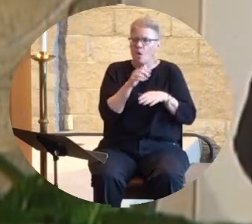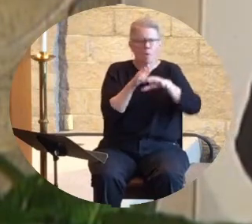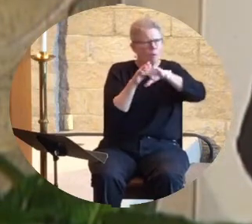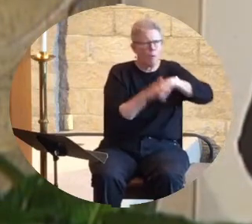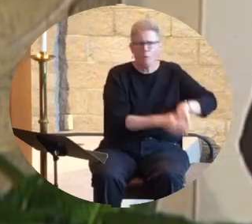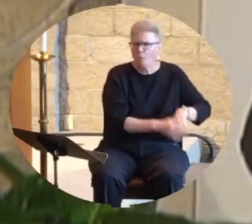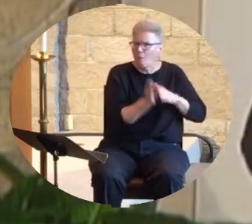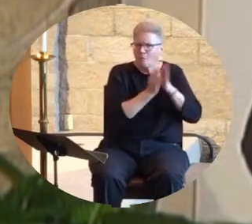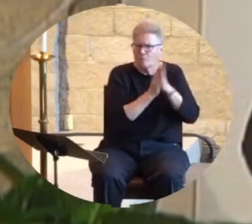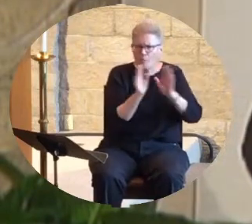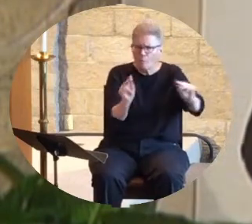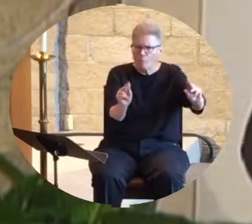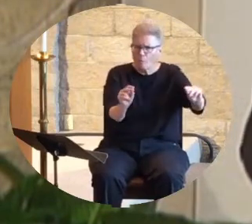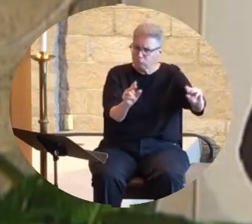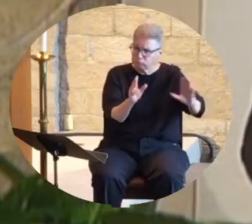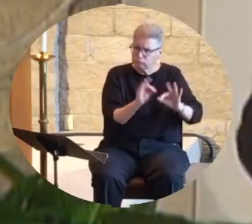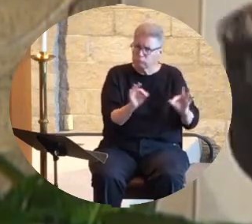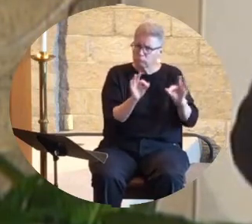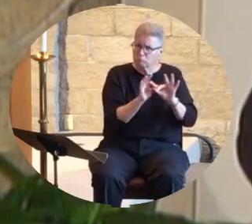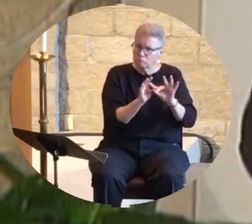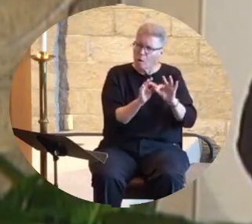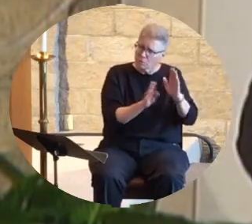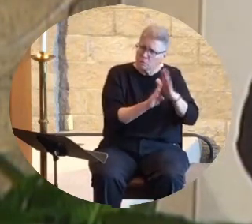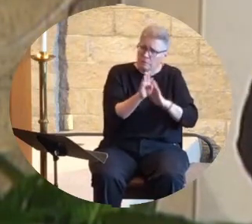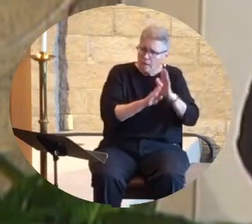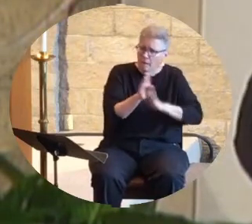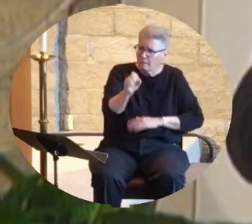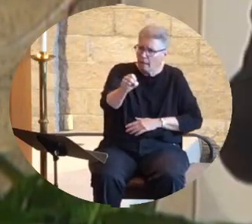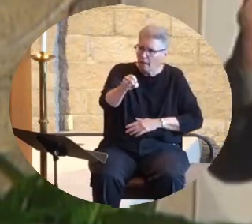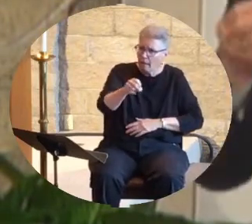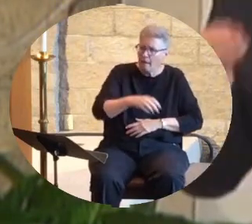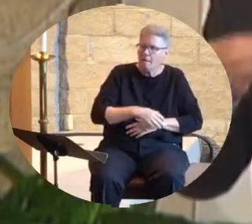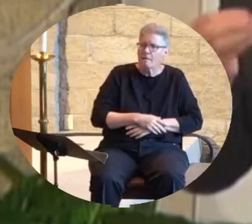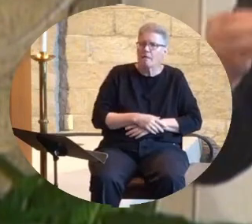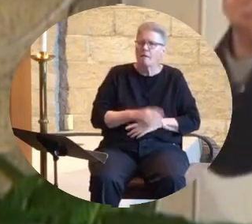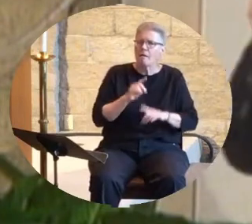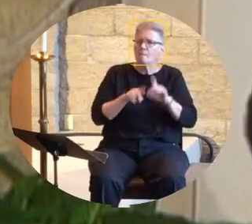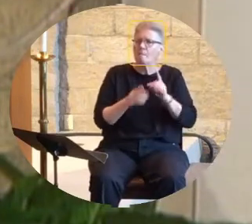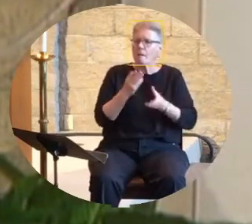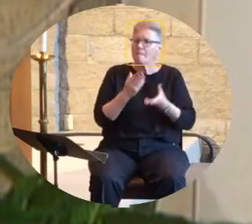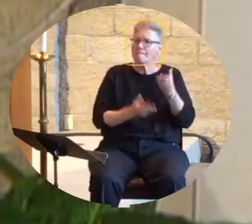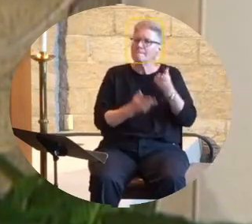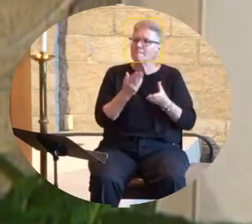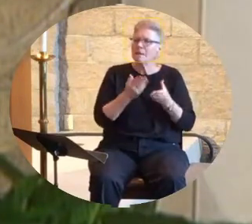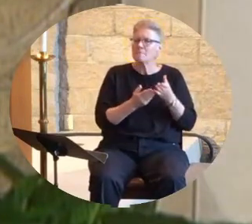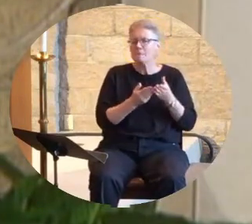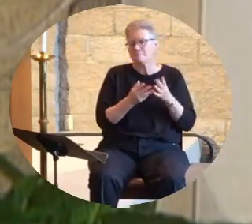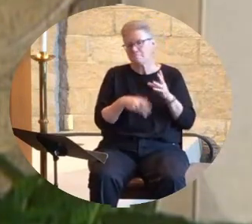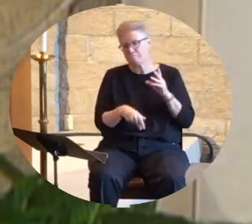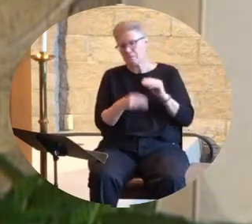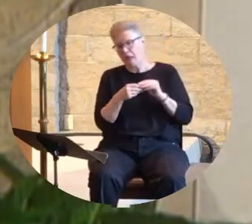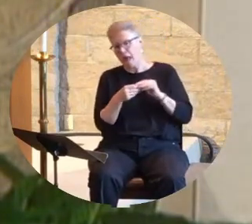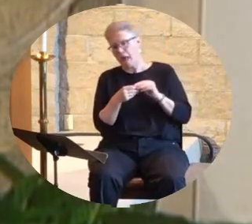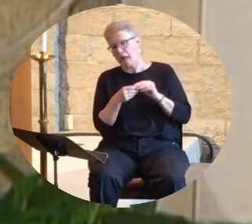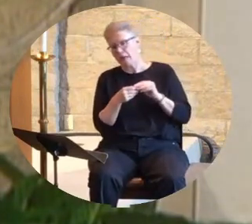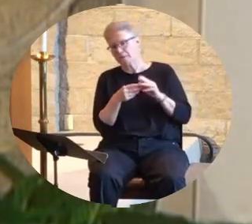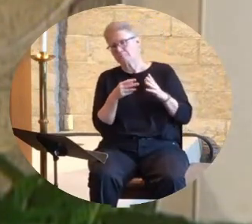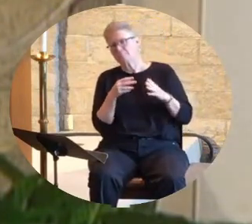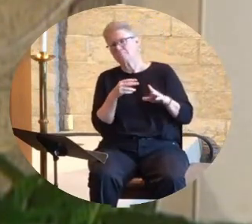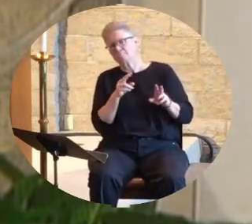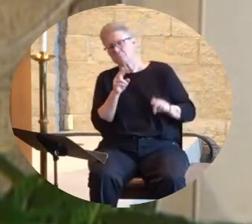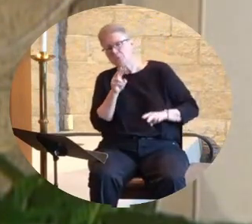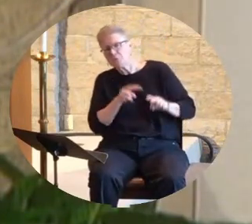that enthusiasm. No. Build that enthusiasm. And you might want to put a little judgment behind it as well.